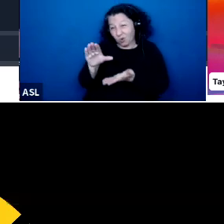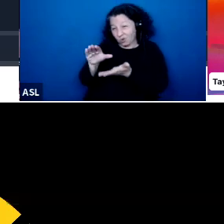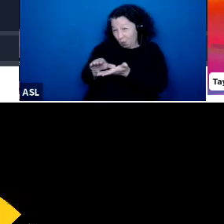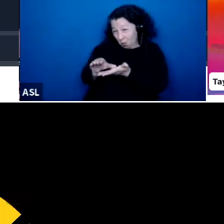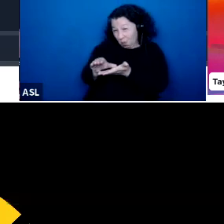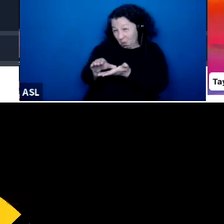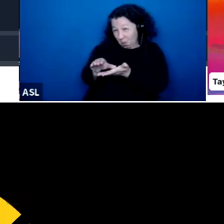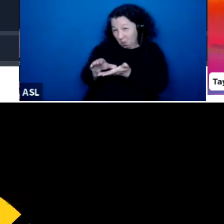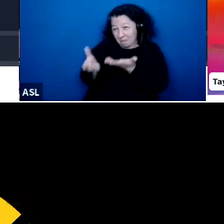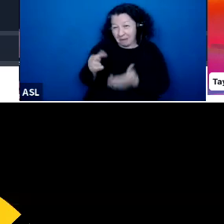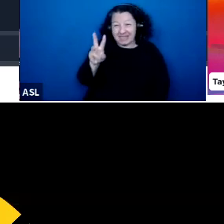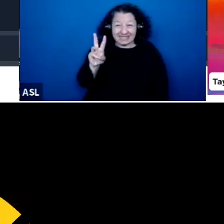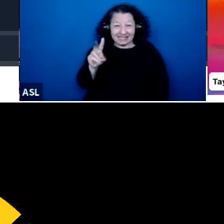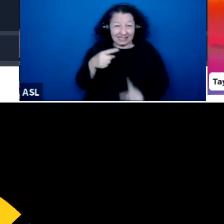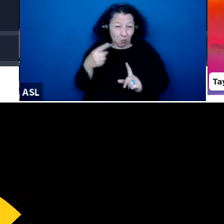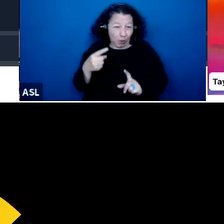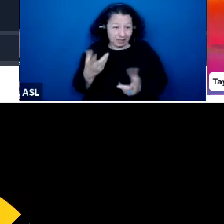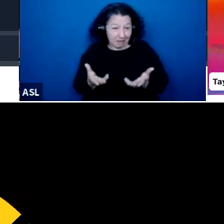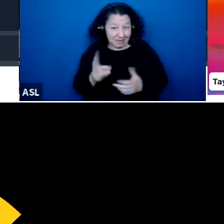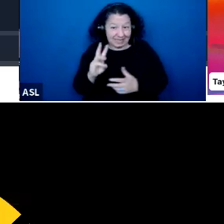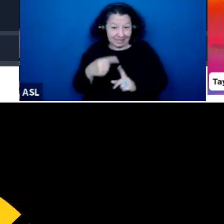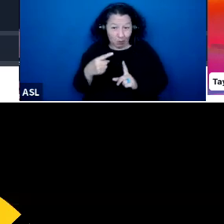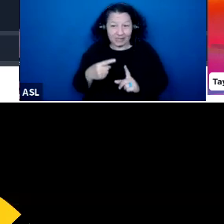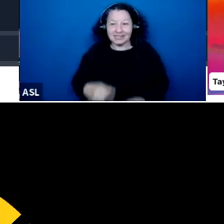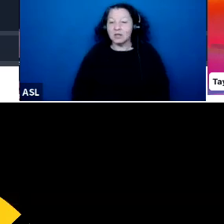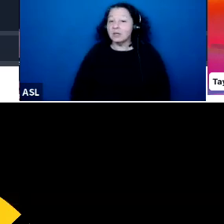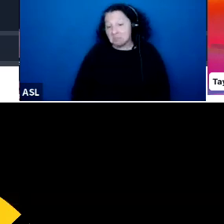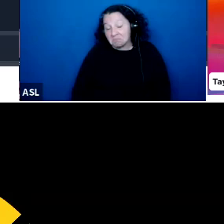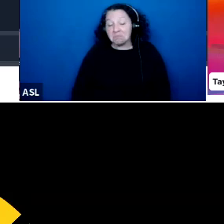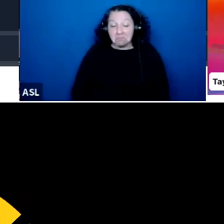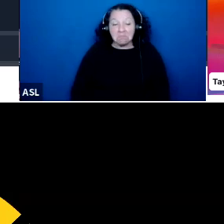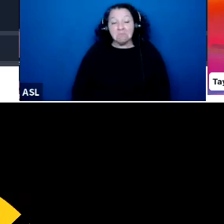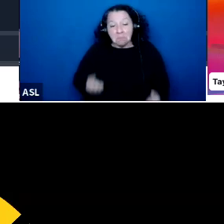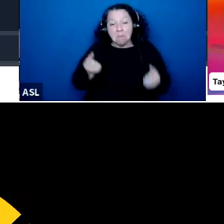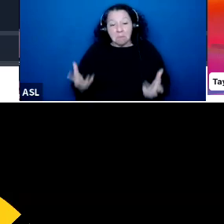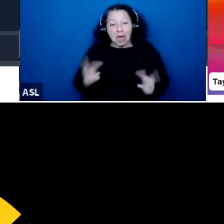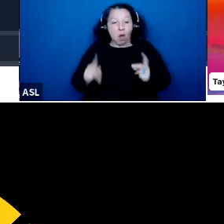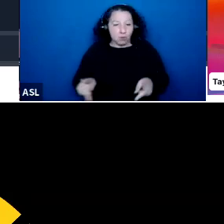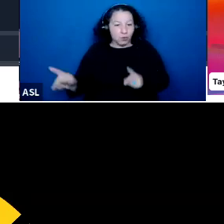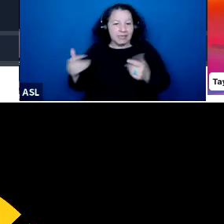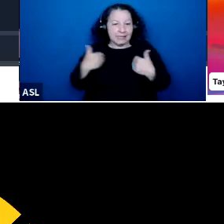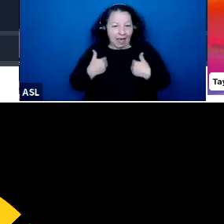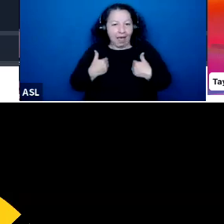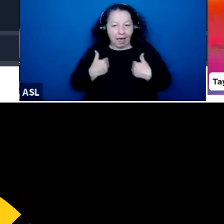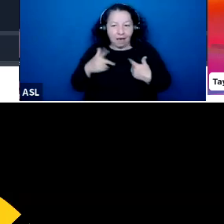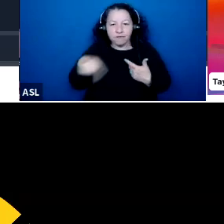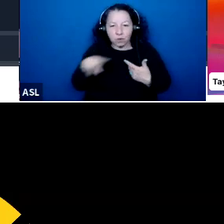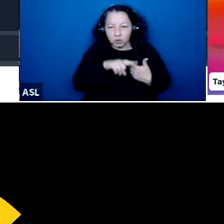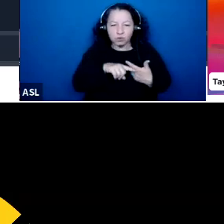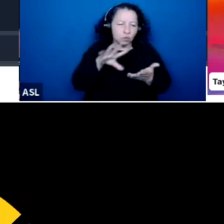scored, I don't know, 6 points, right? There are a lot of opportunities for you